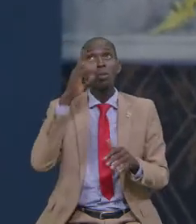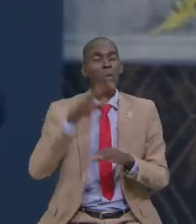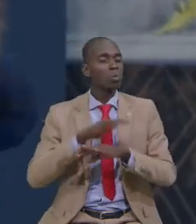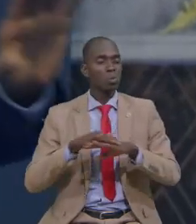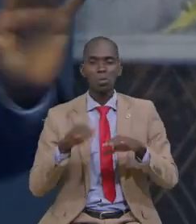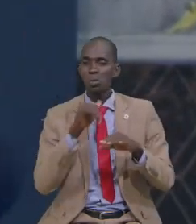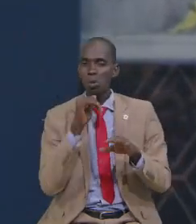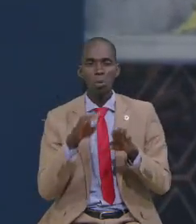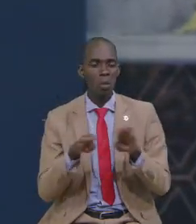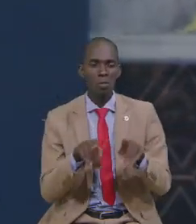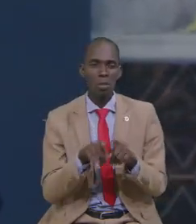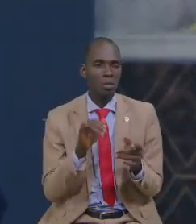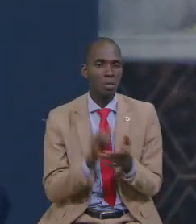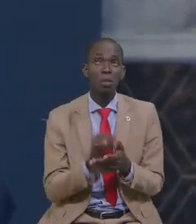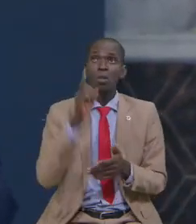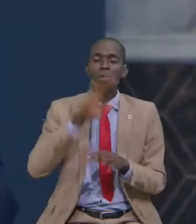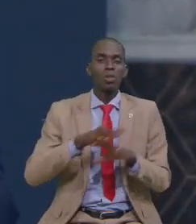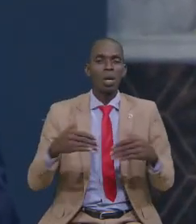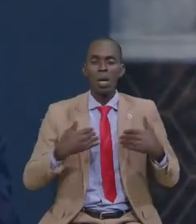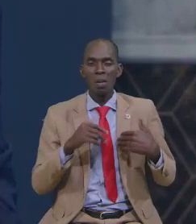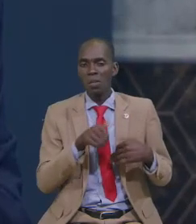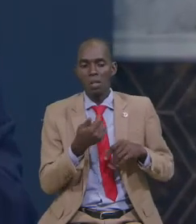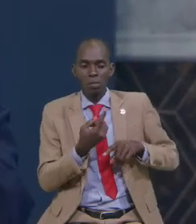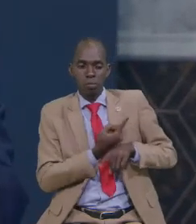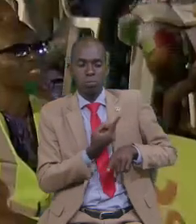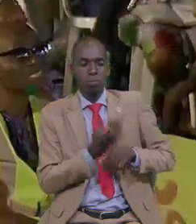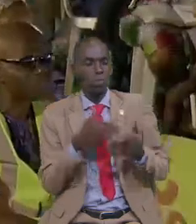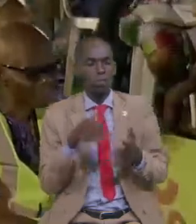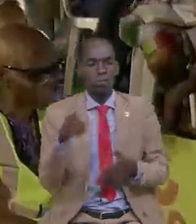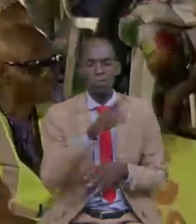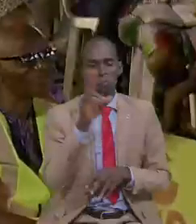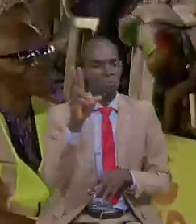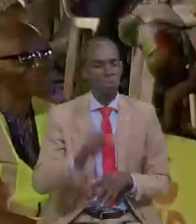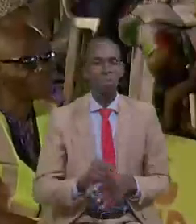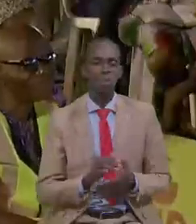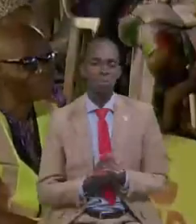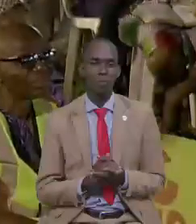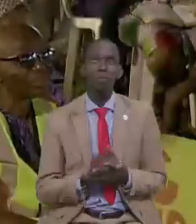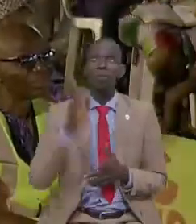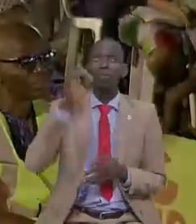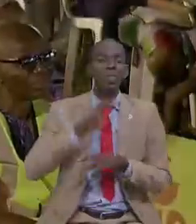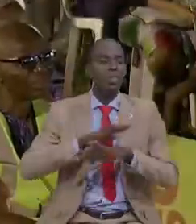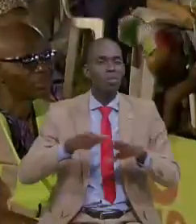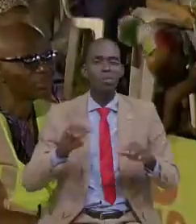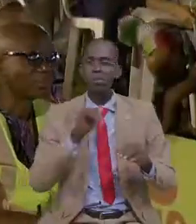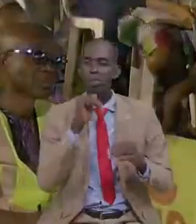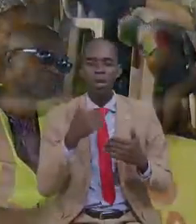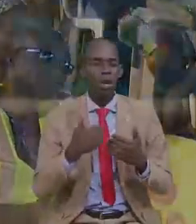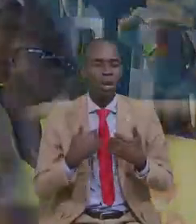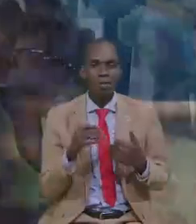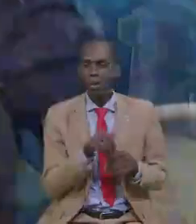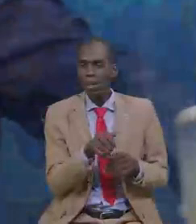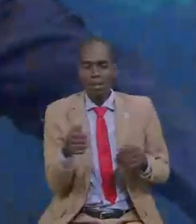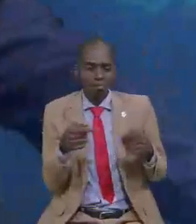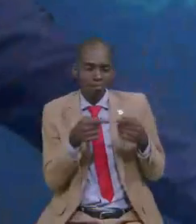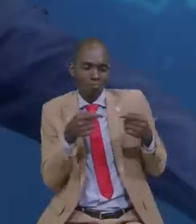bear grudge against you. Give me a good amen. Amen. He doesn't have any animosity